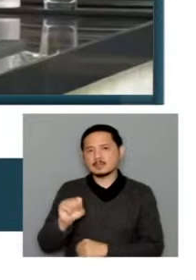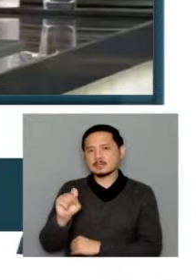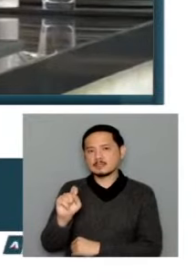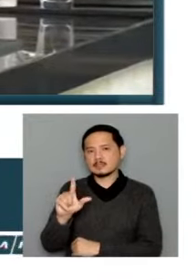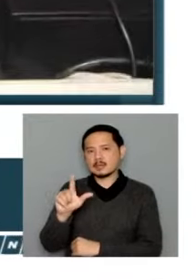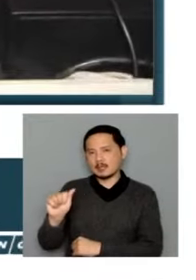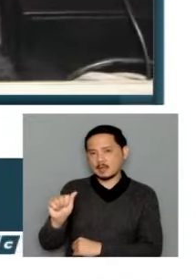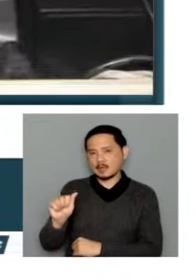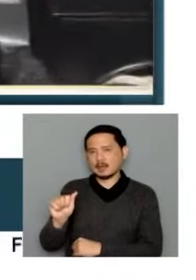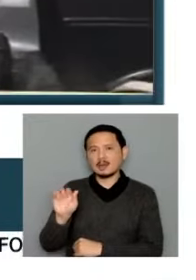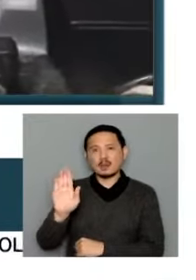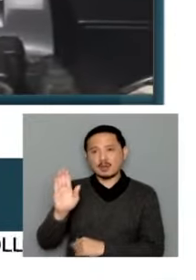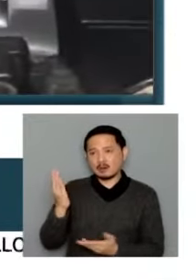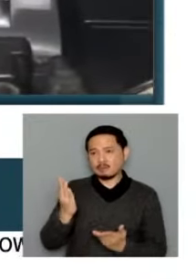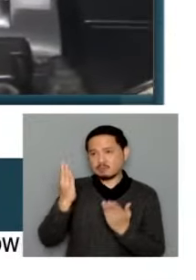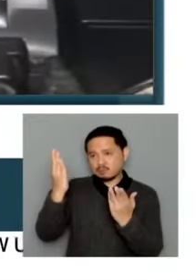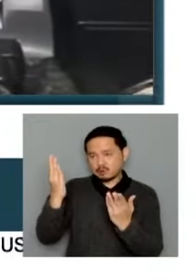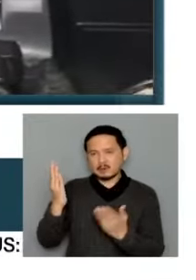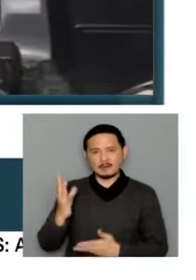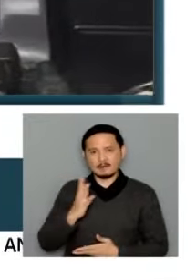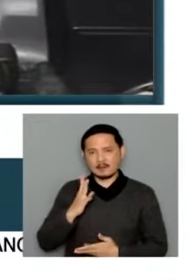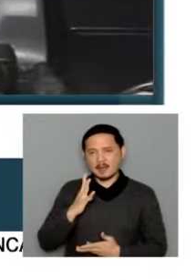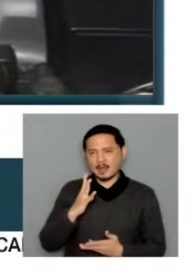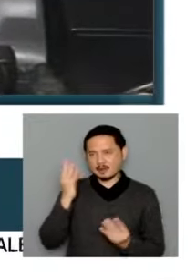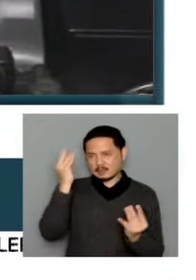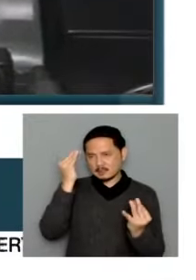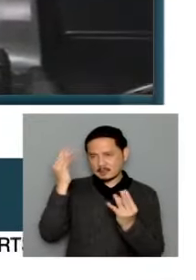considered, be taken into that